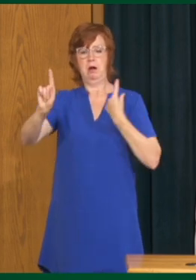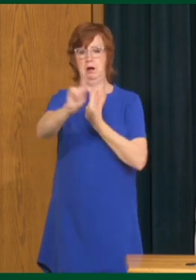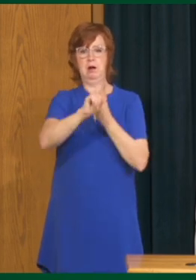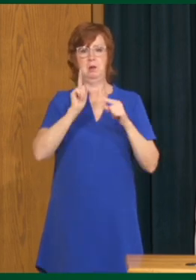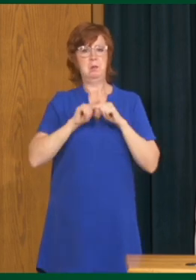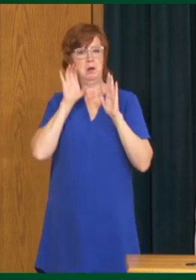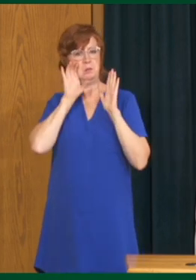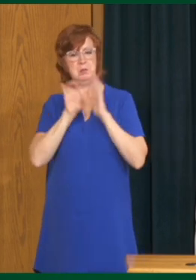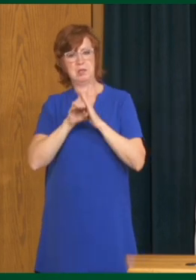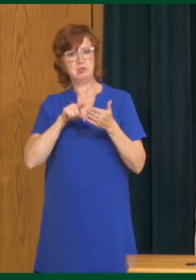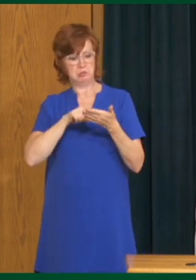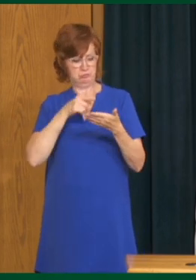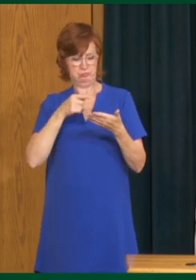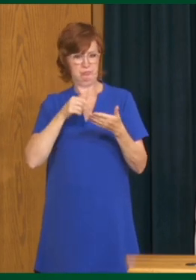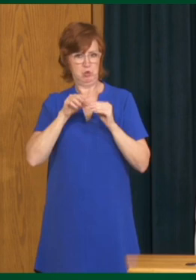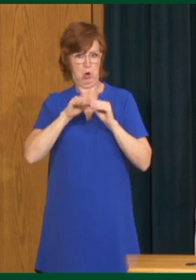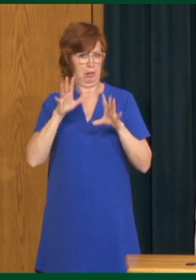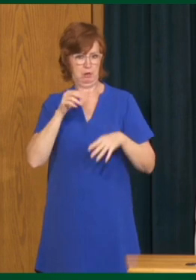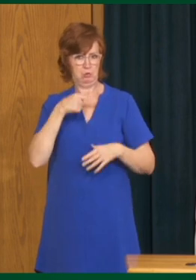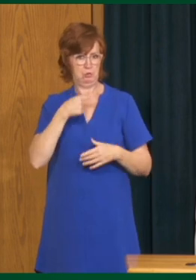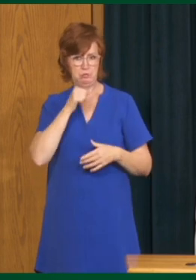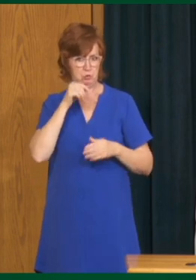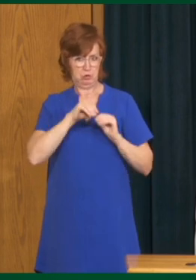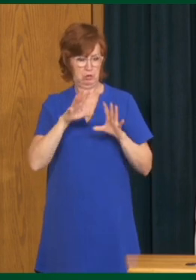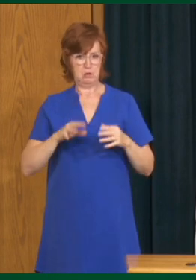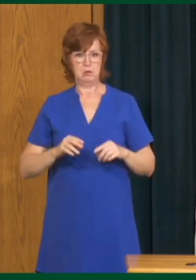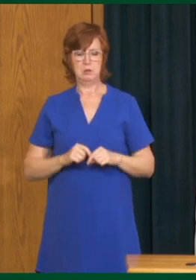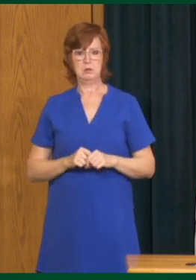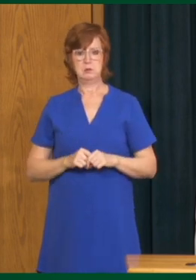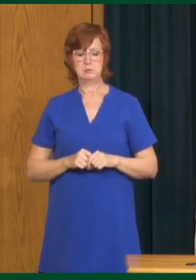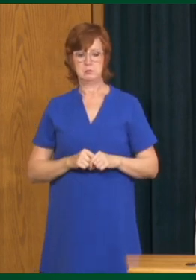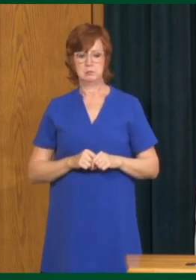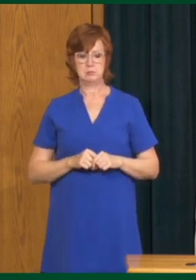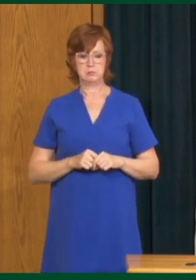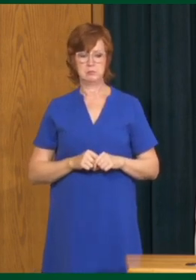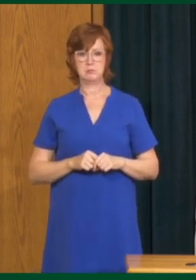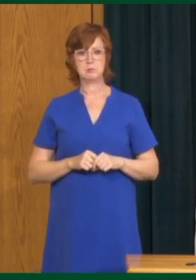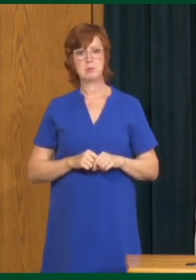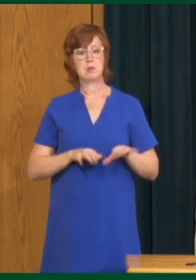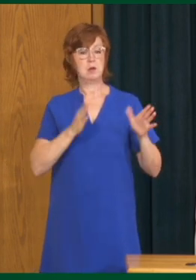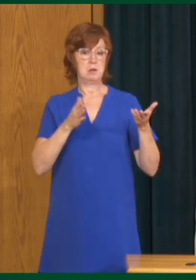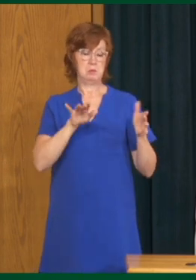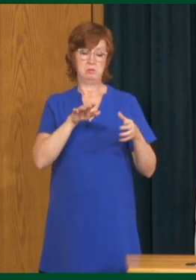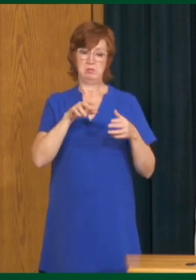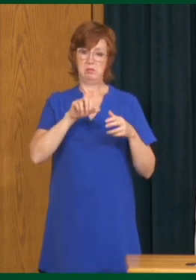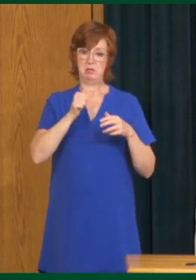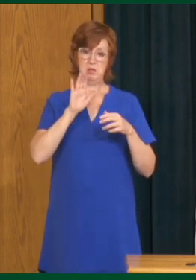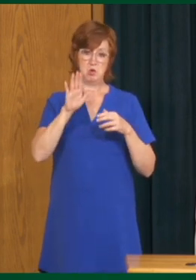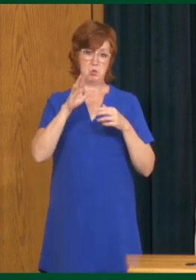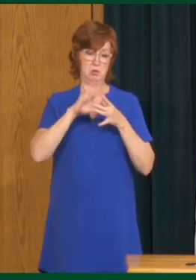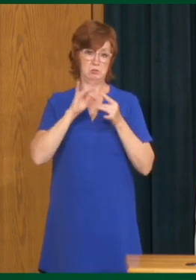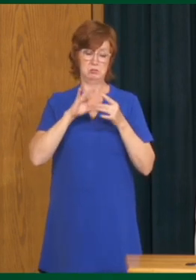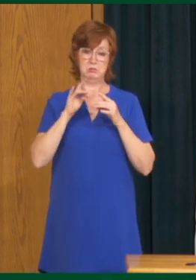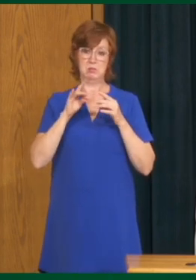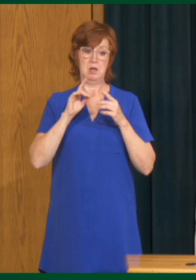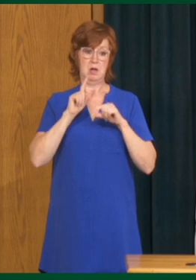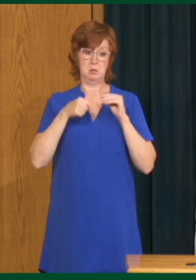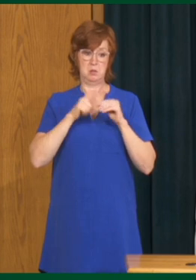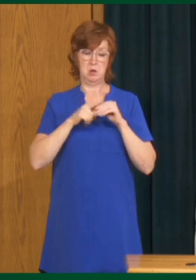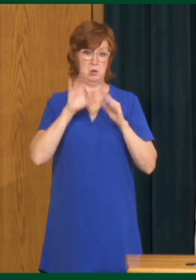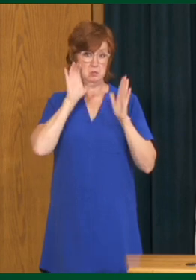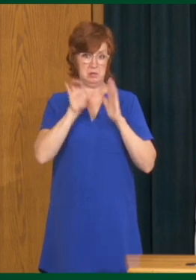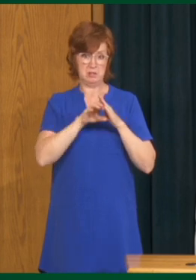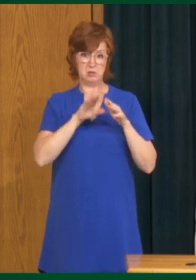that respectful and safe distance among others. But at the same time, they're interacting I've also heard that